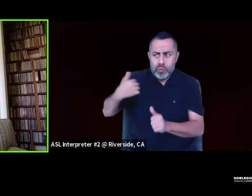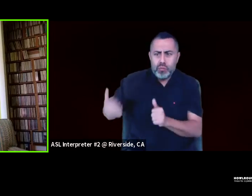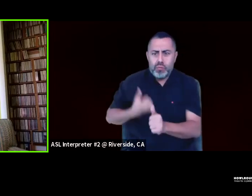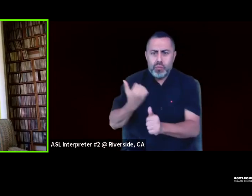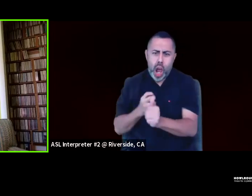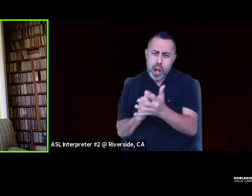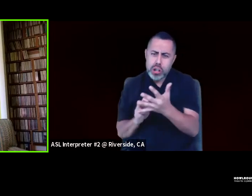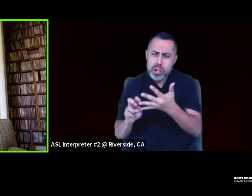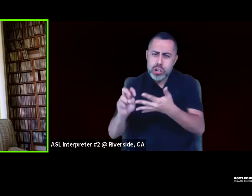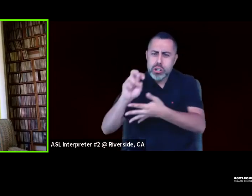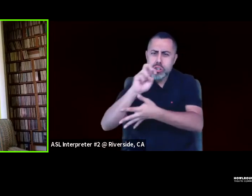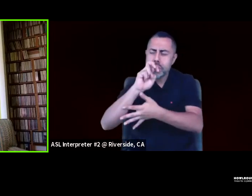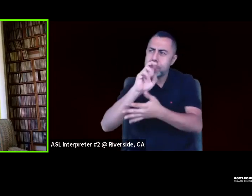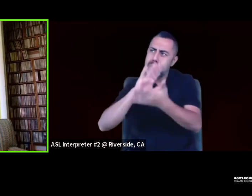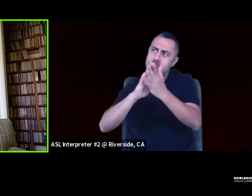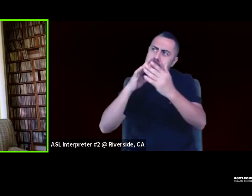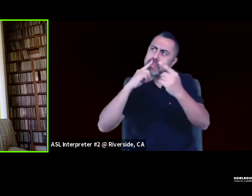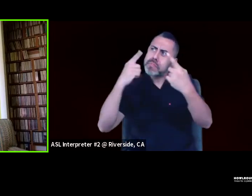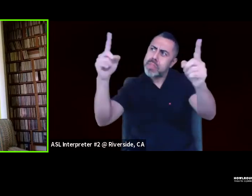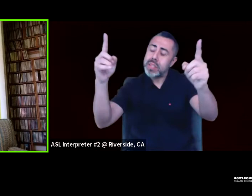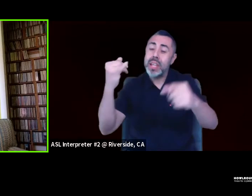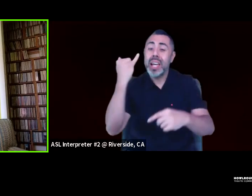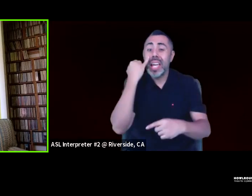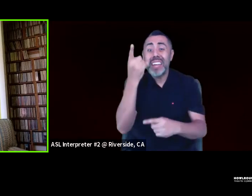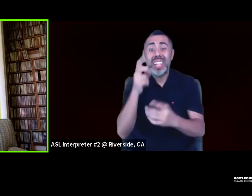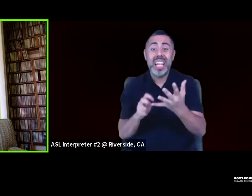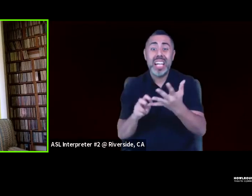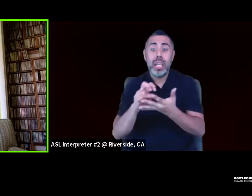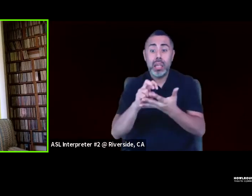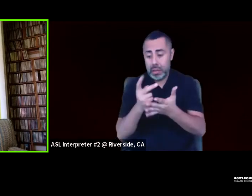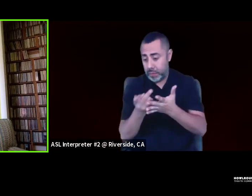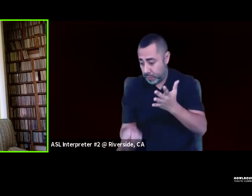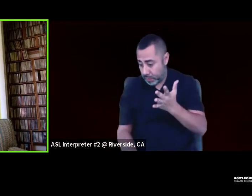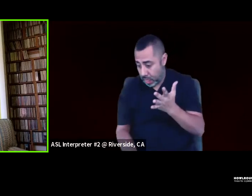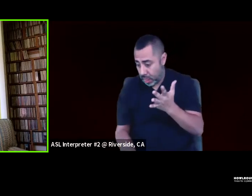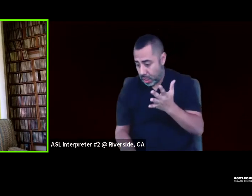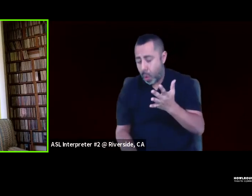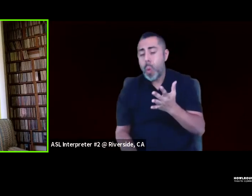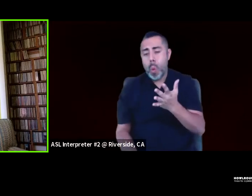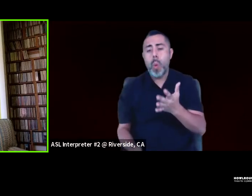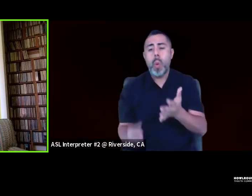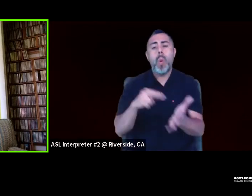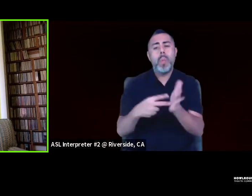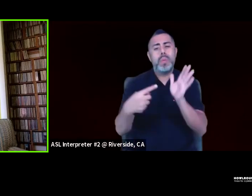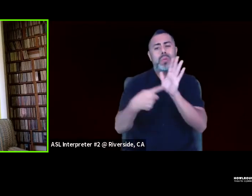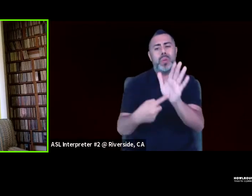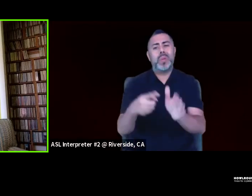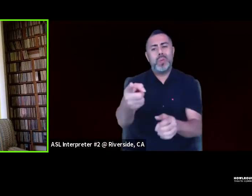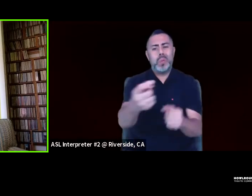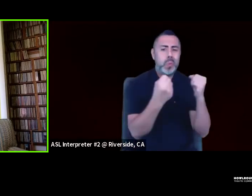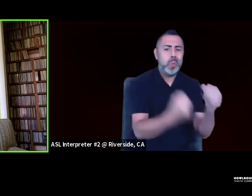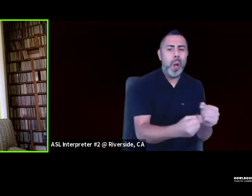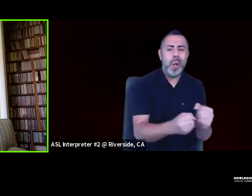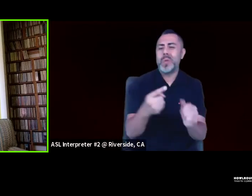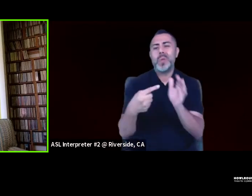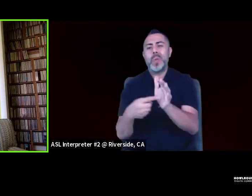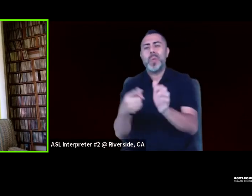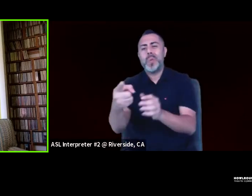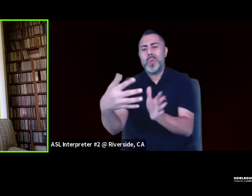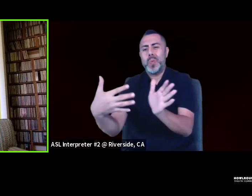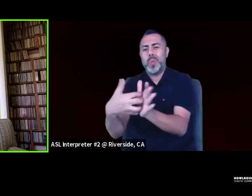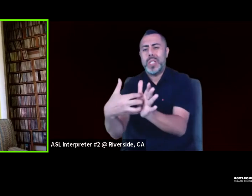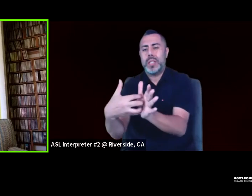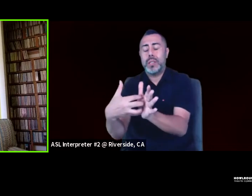failures are indicative of our individual strength or weakness. Your debt is not